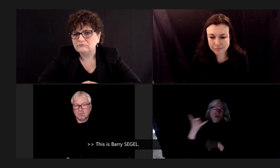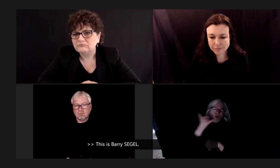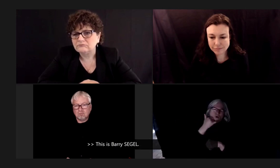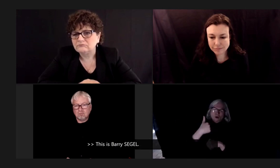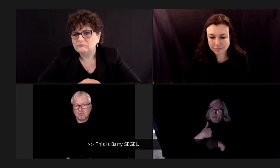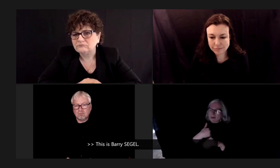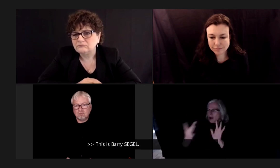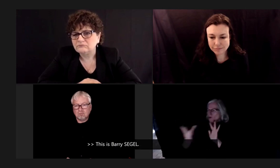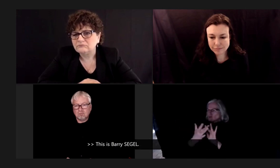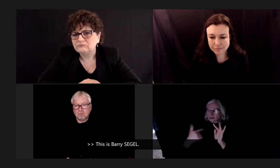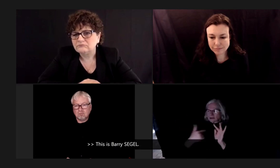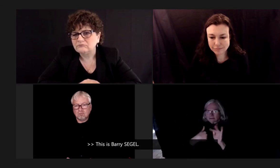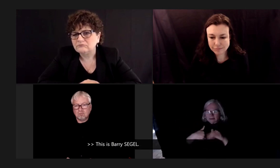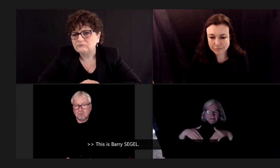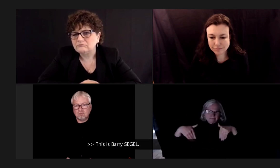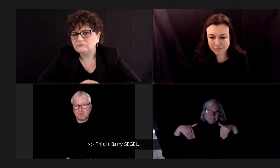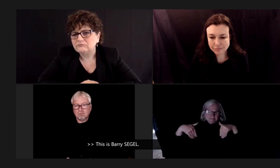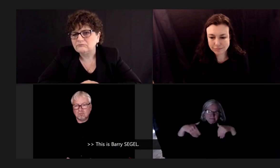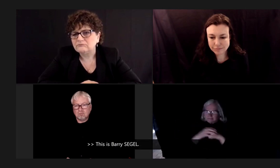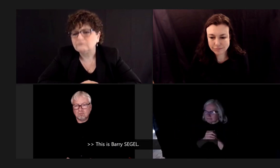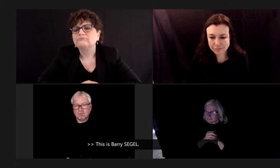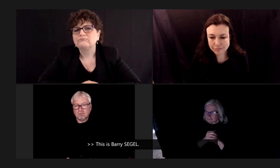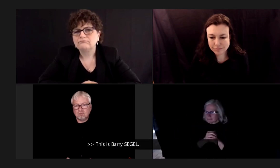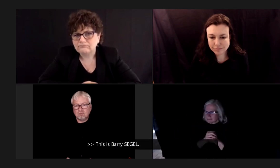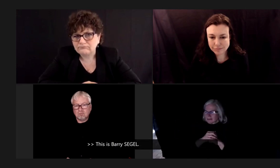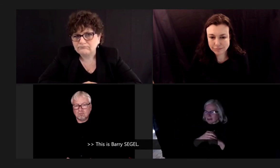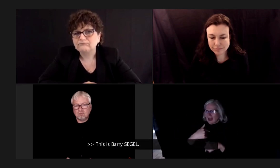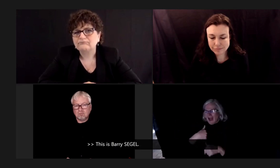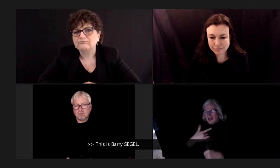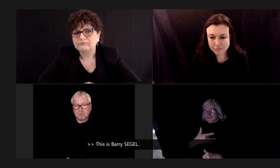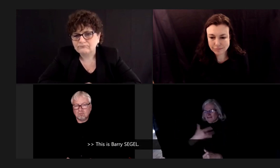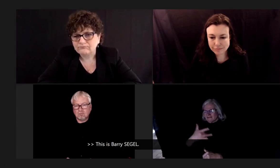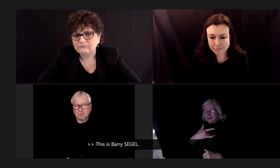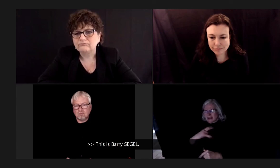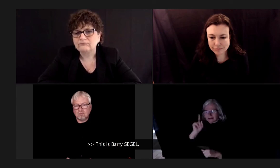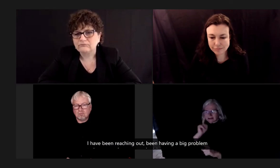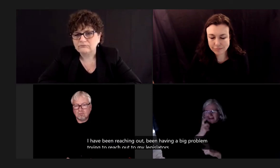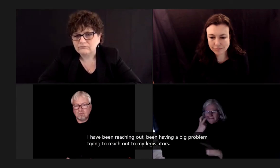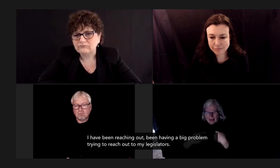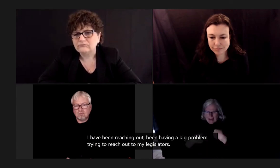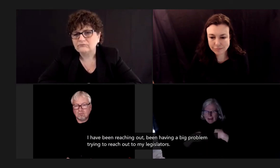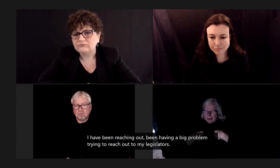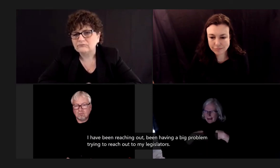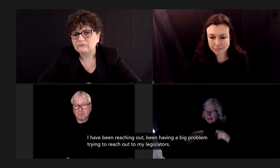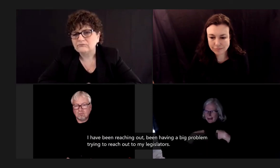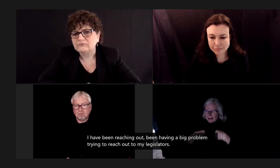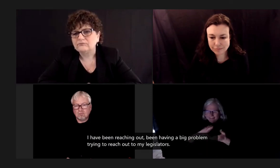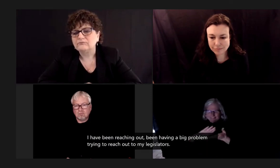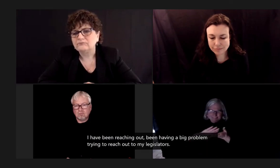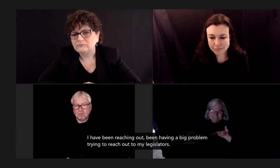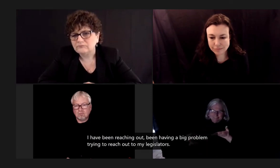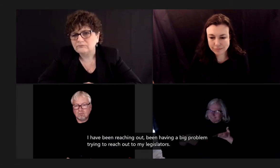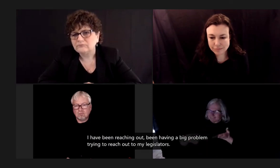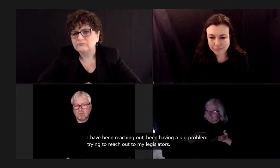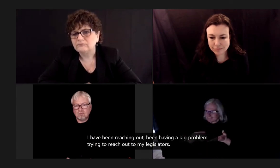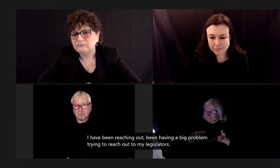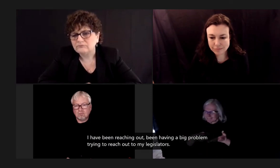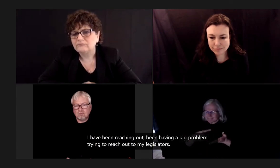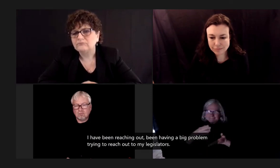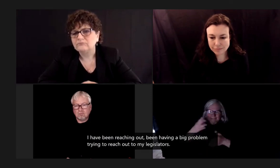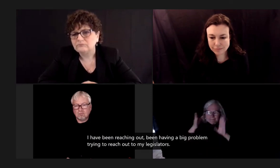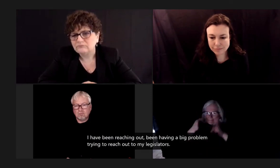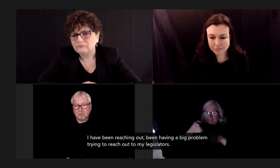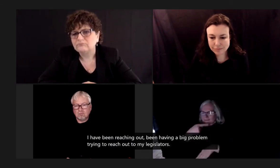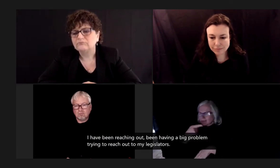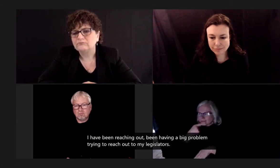reach out to my legislators. I've sent emails, etc., but they haven't contacted me back. And